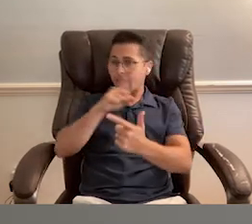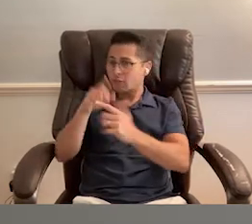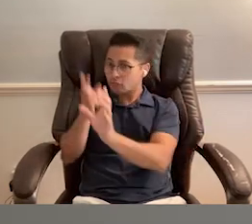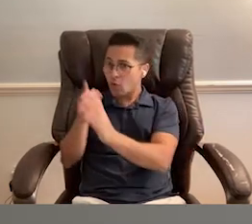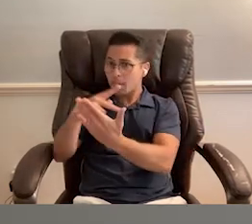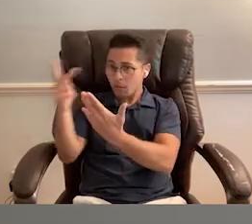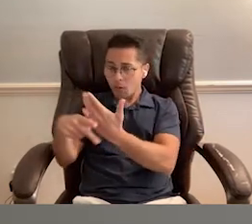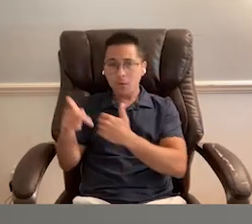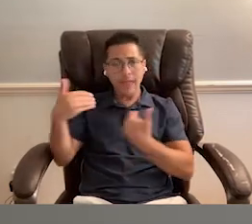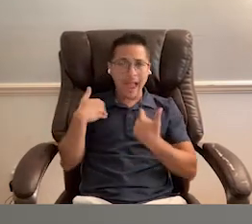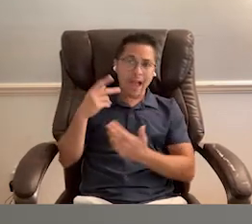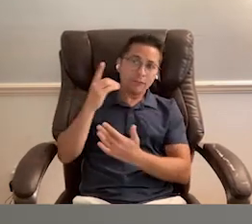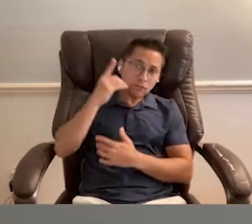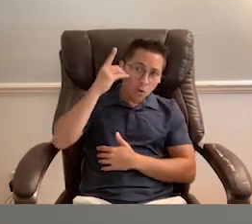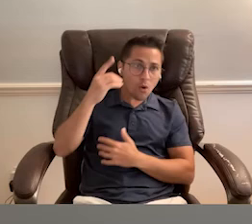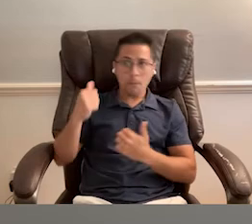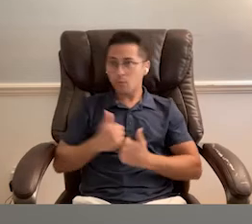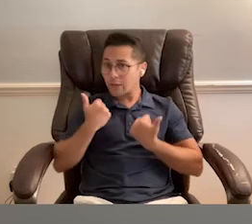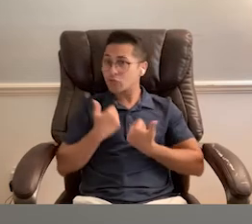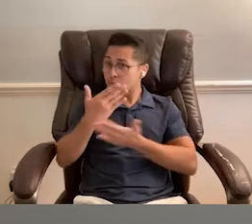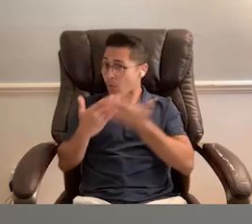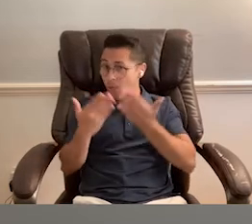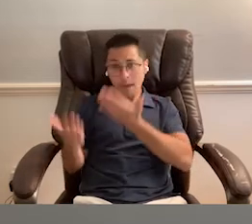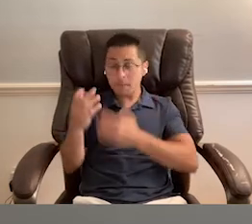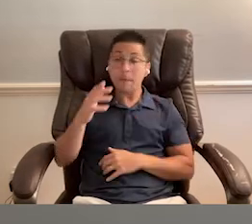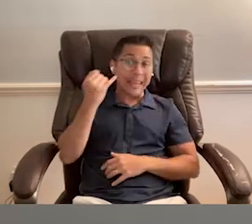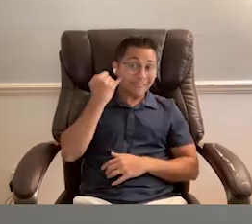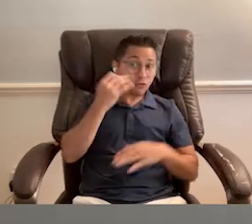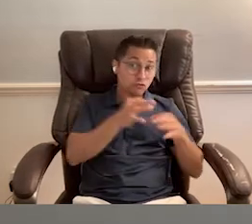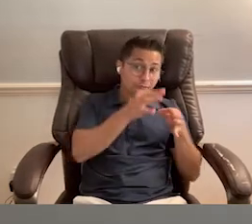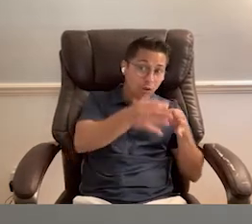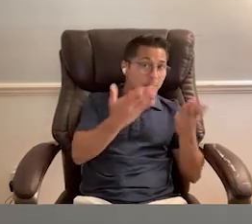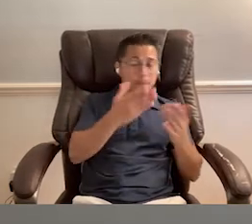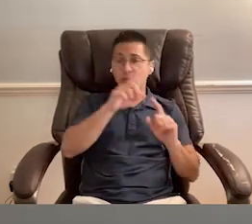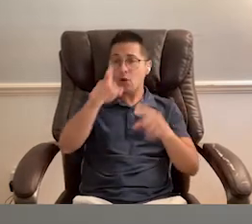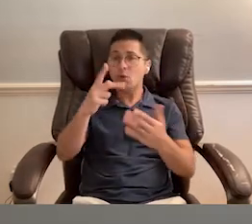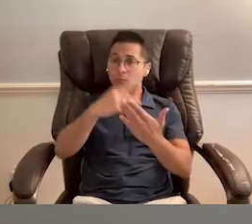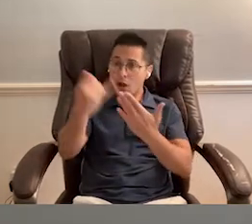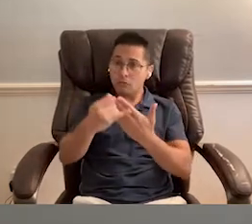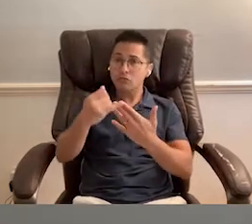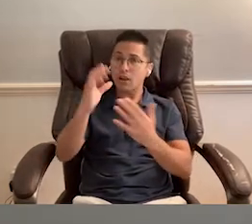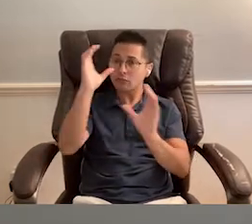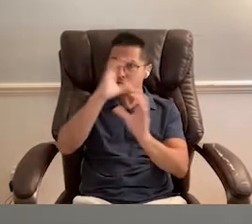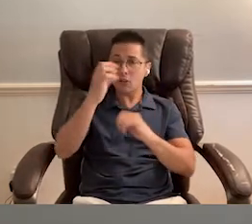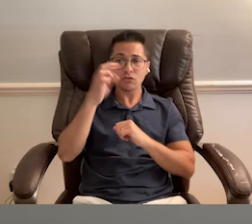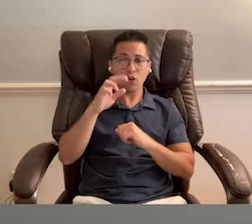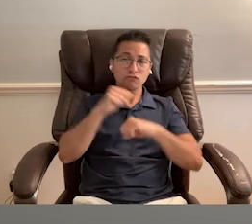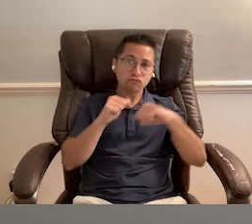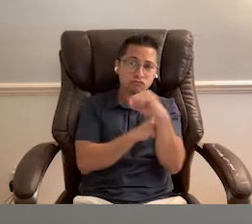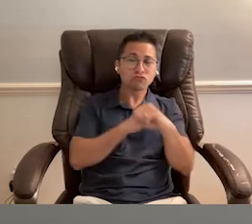have a dormitory, a residential component. But if you defer, you might go to a project search or a structured work study